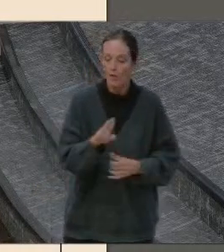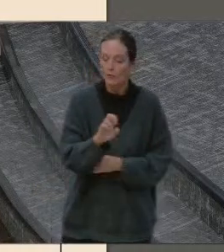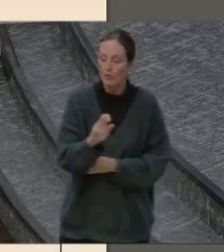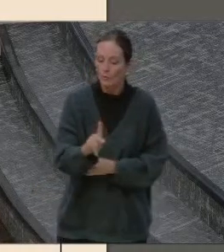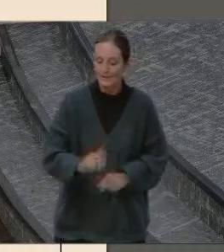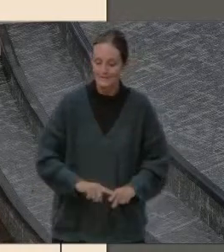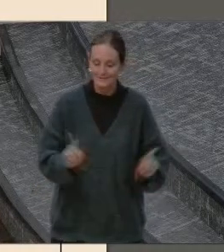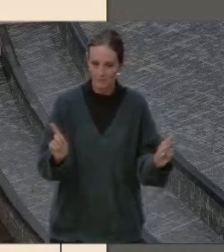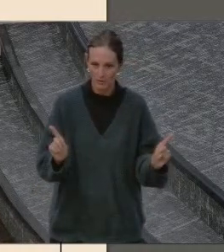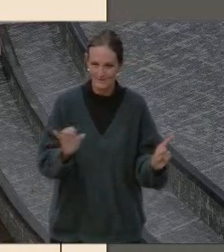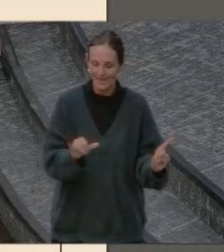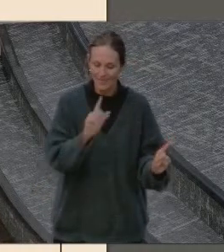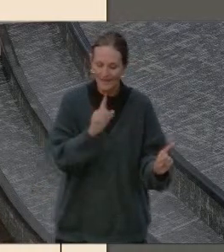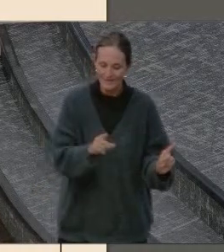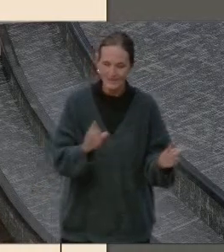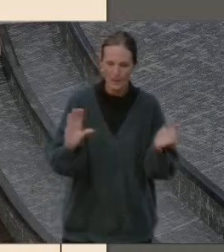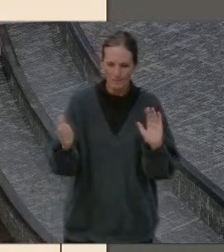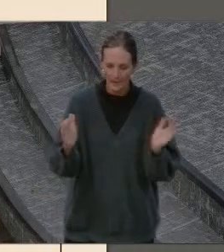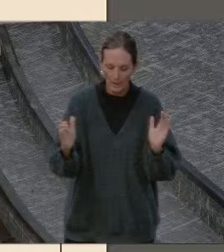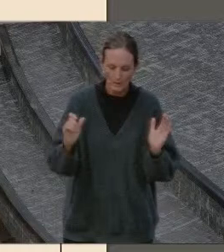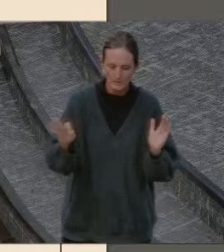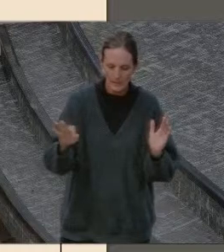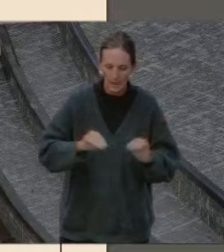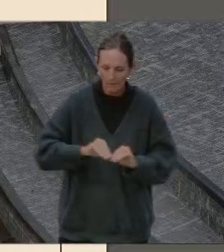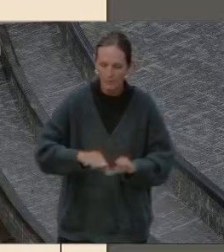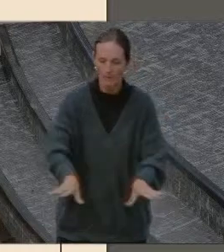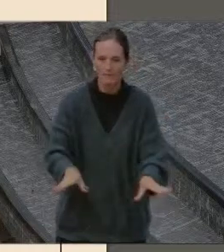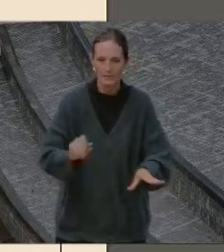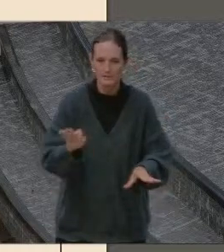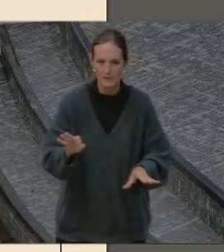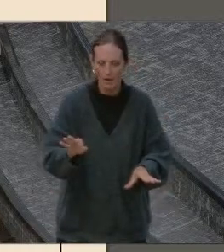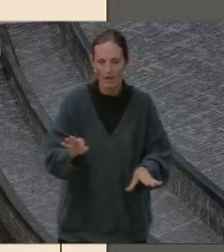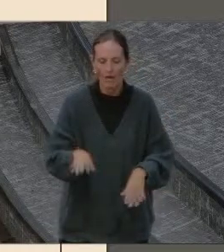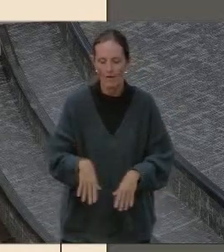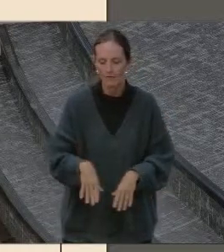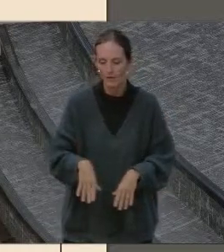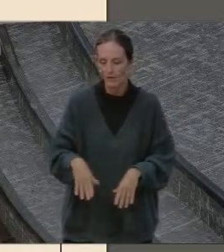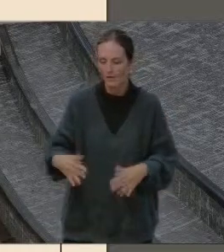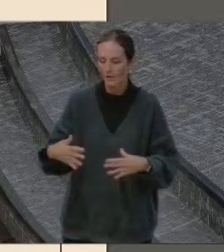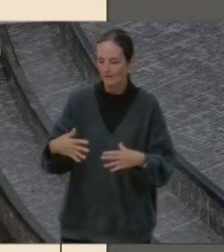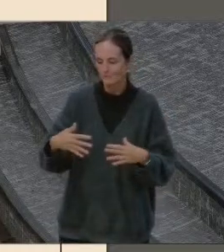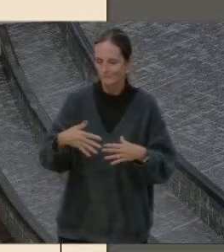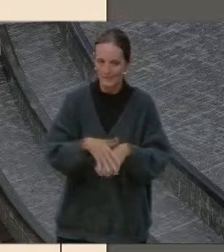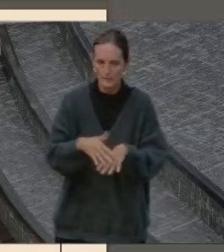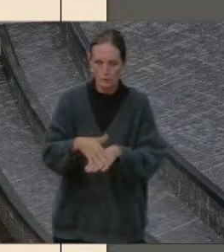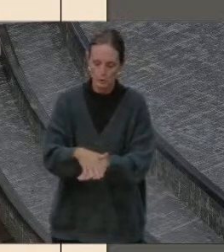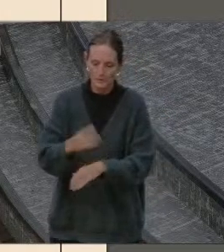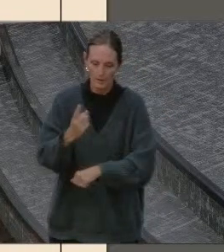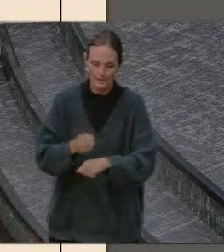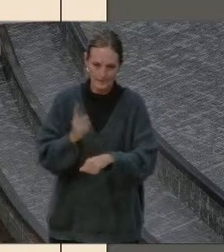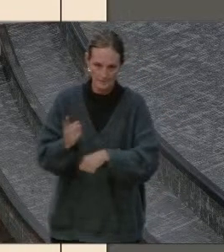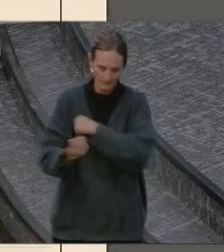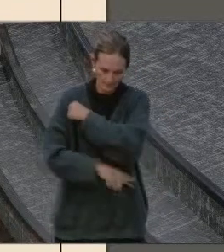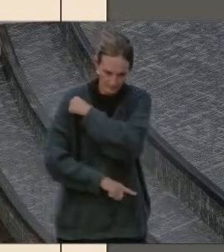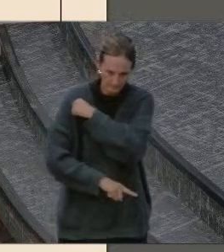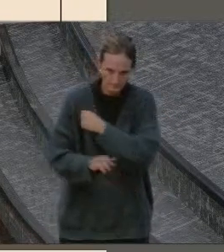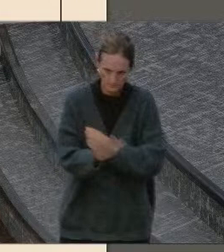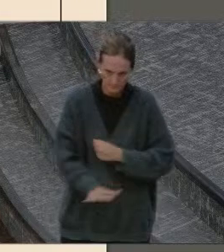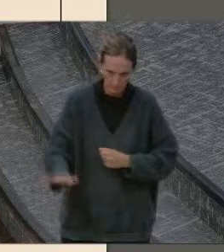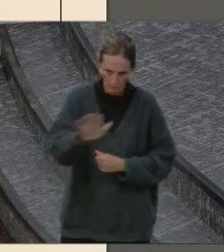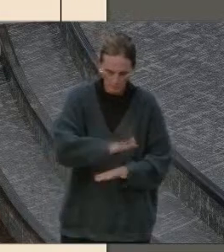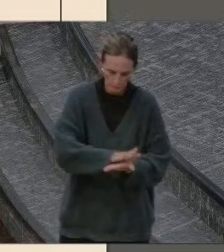a comparison of the prevalence of exclusionary discipline across students' groups.